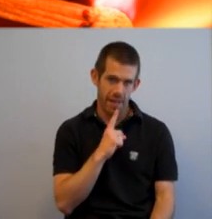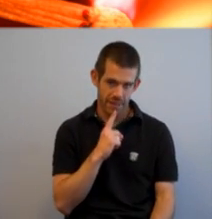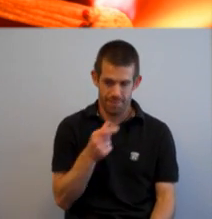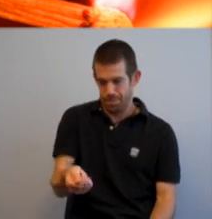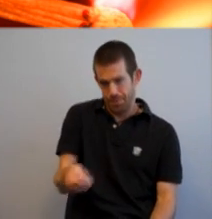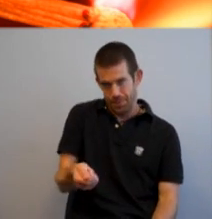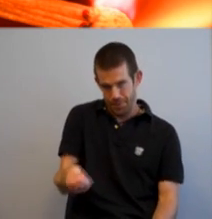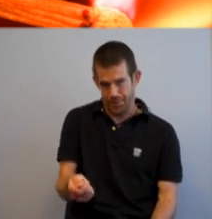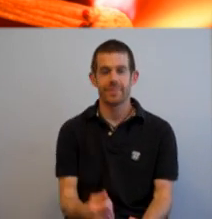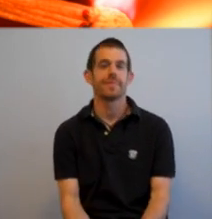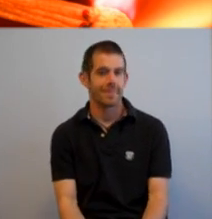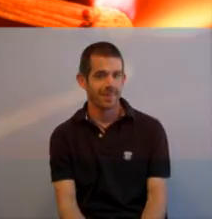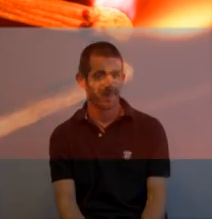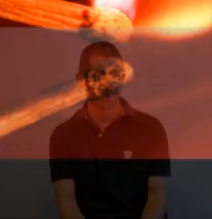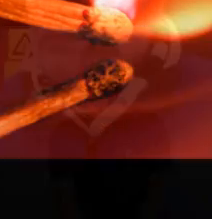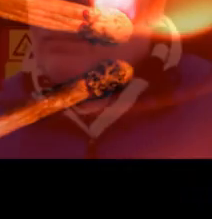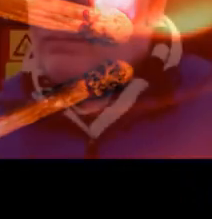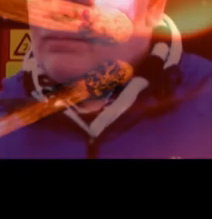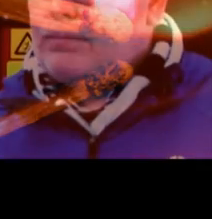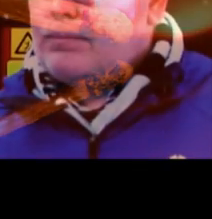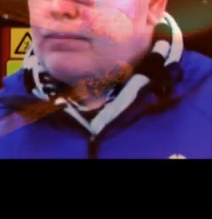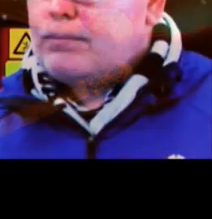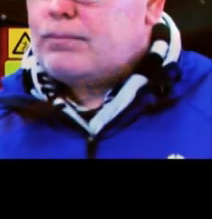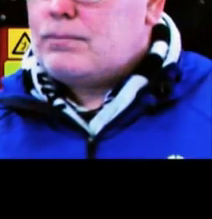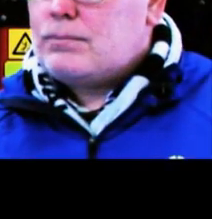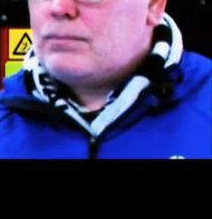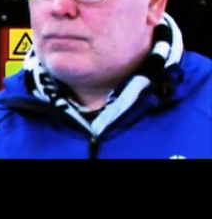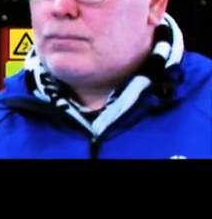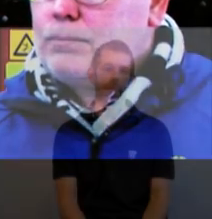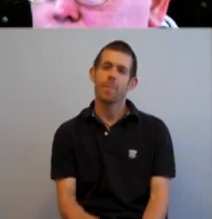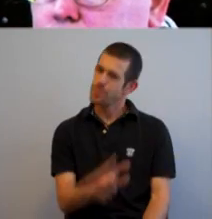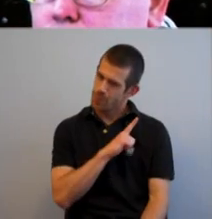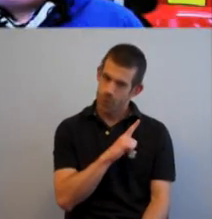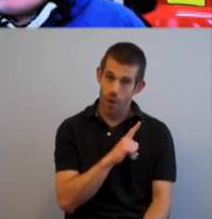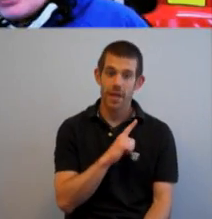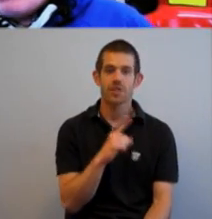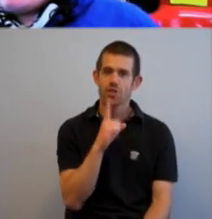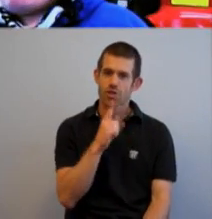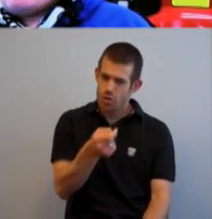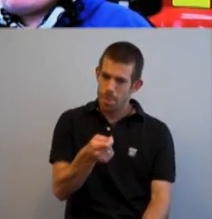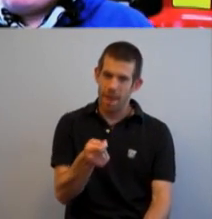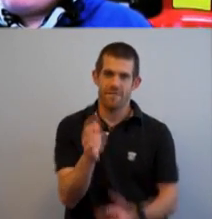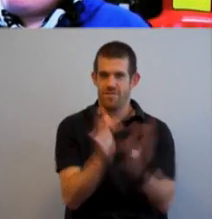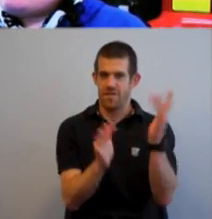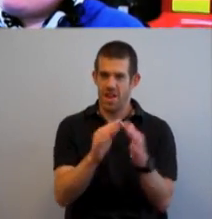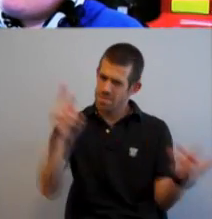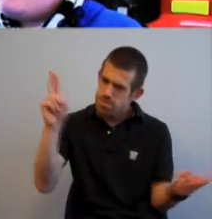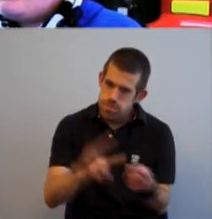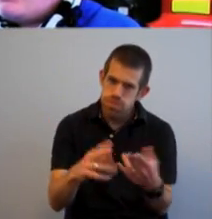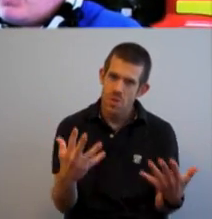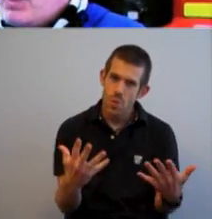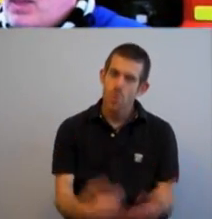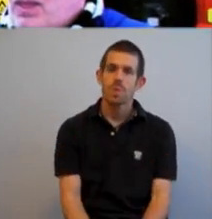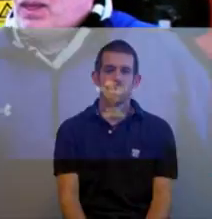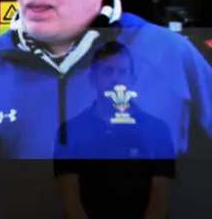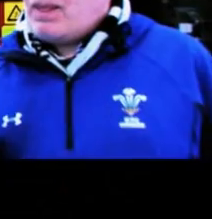pans. Once again, people leaving chip pans unattended, however they're on the decrease. Why are chip pan fires on decrease? Well, hopefully